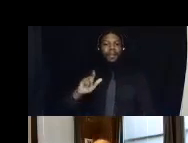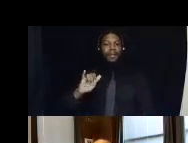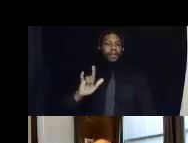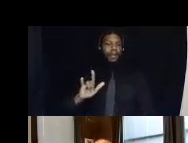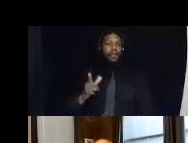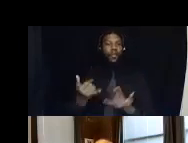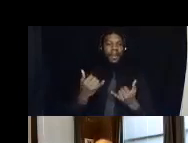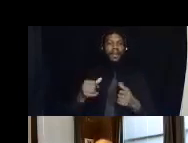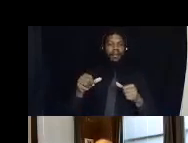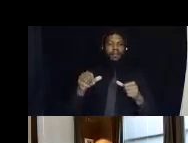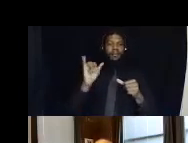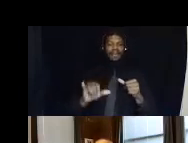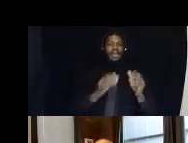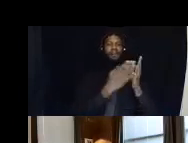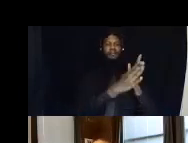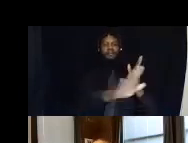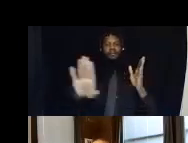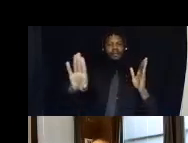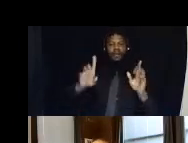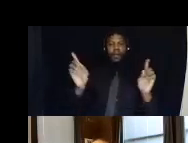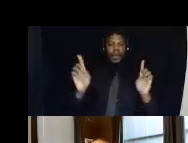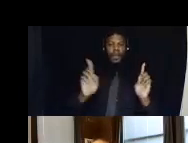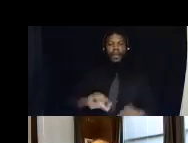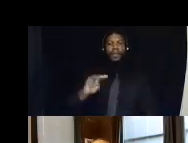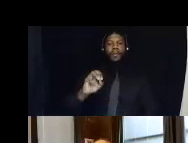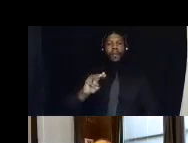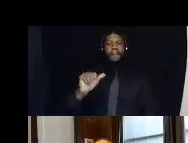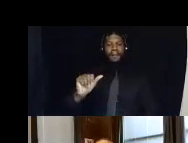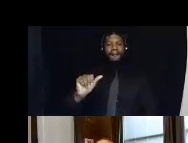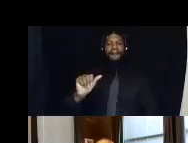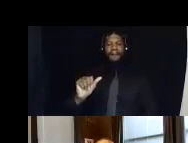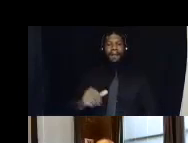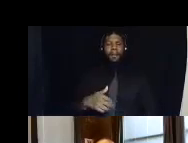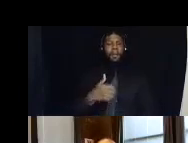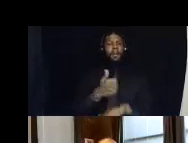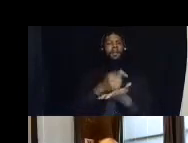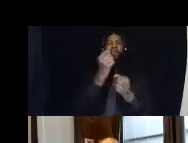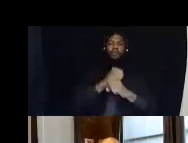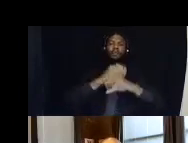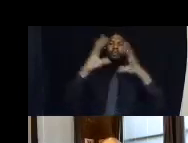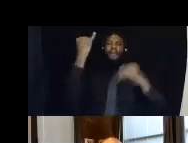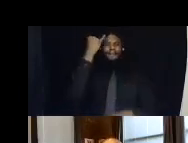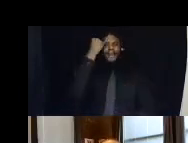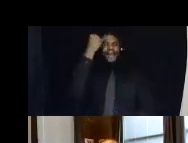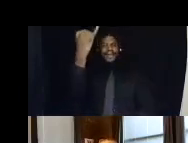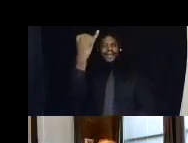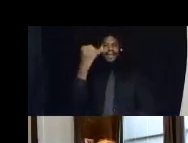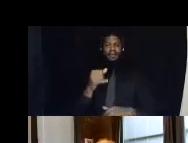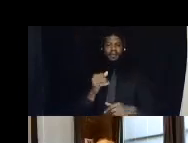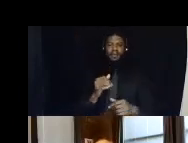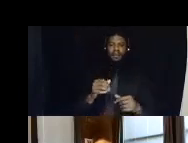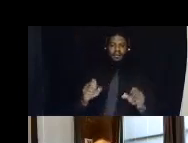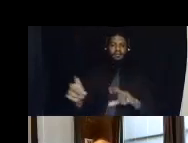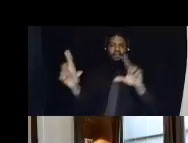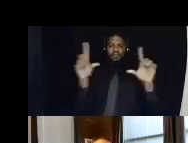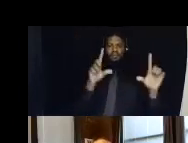currently. So you get an idea of the space that we're looking at and